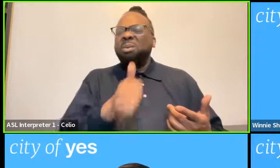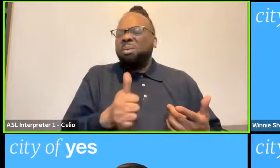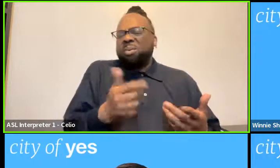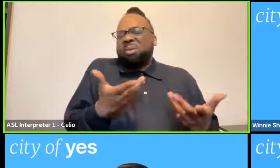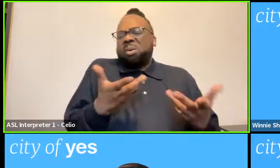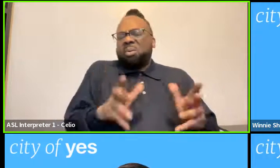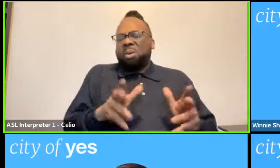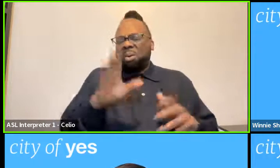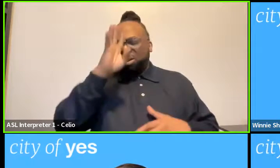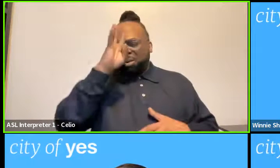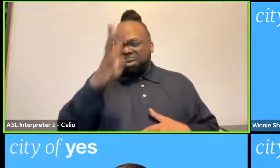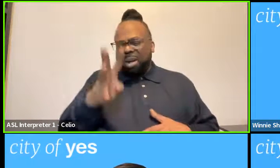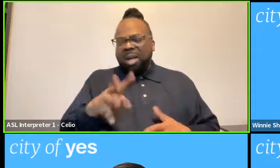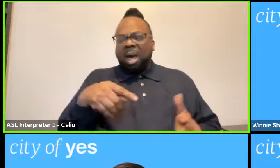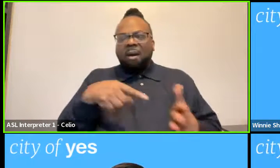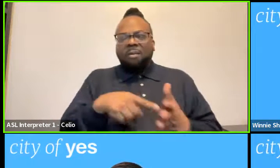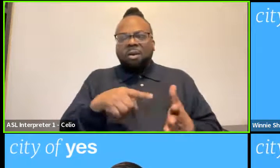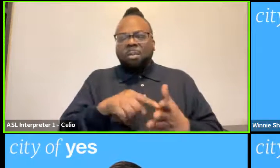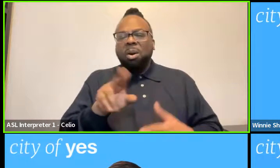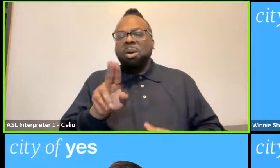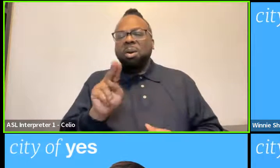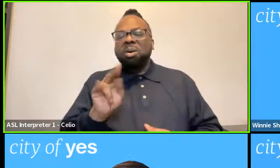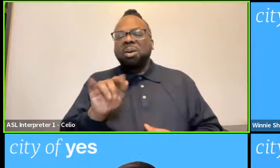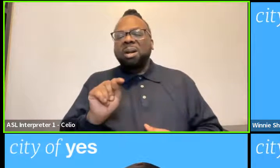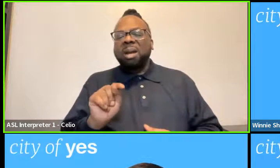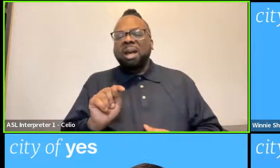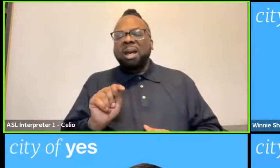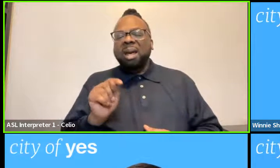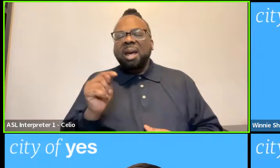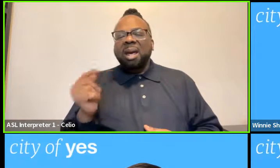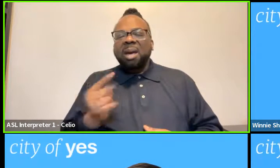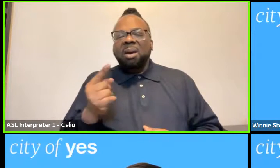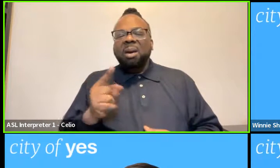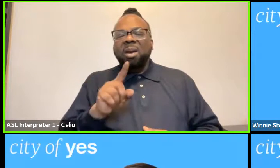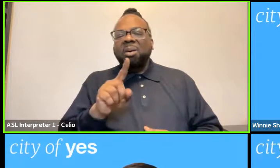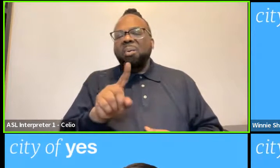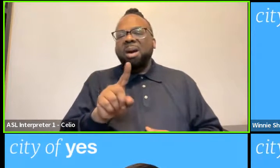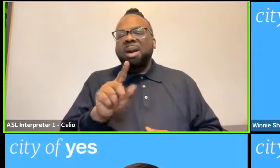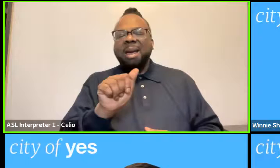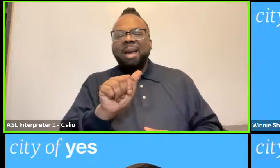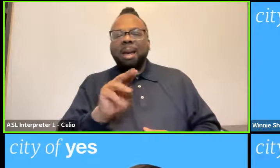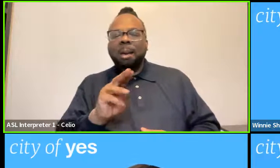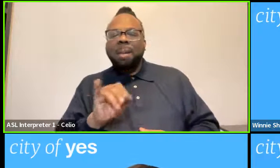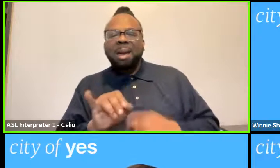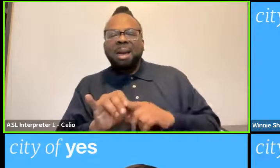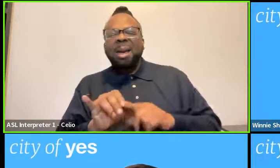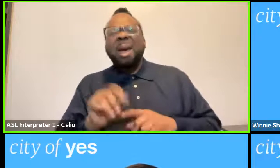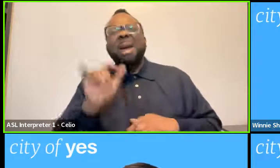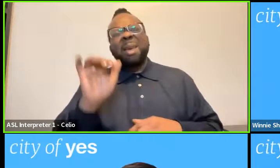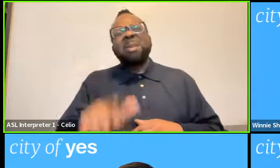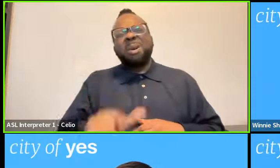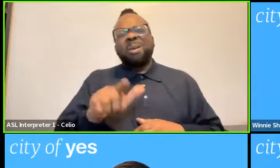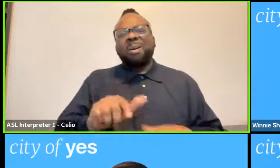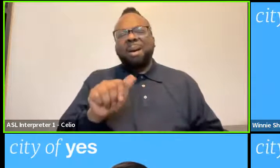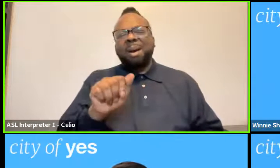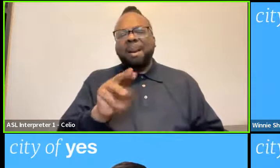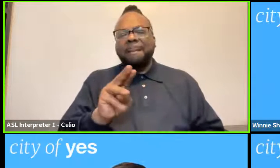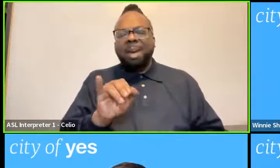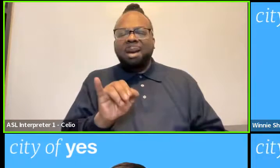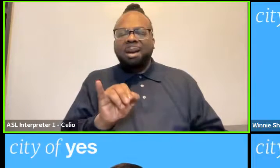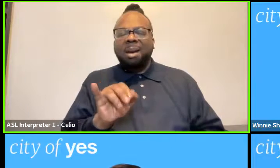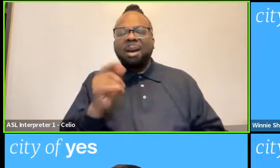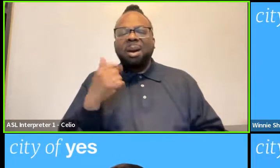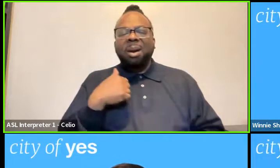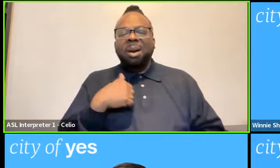to create affordable units just at one AMI, even if that's a really low AMI. We